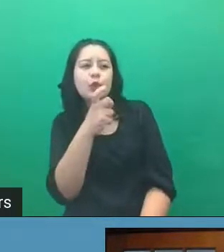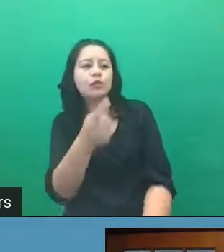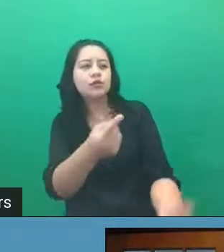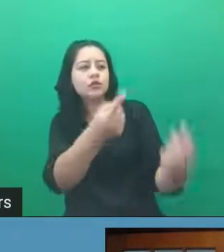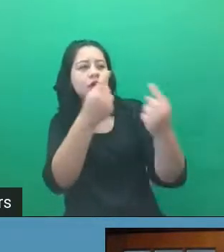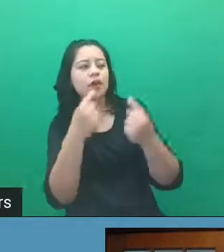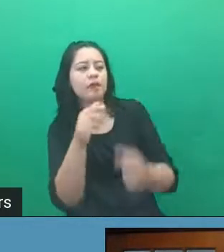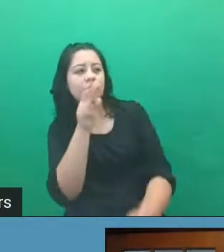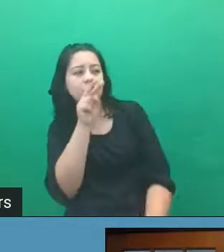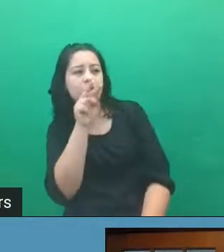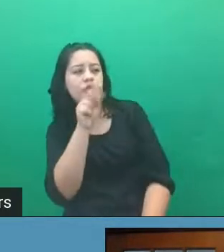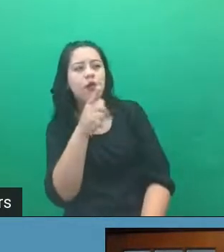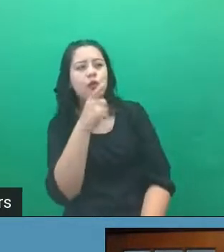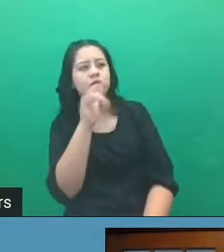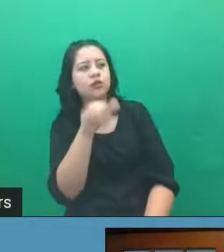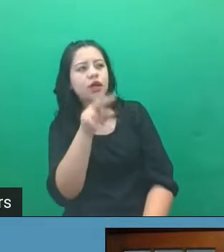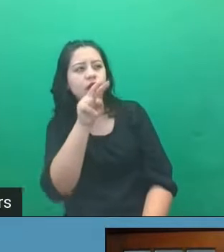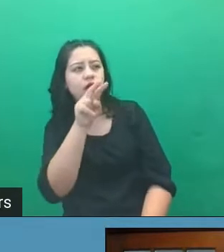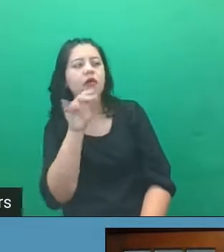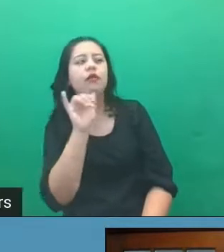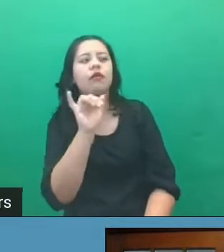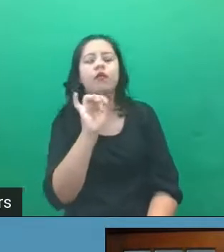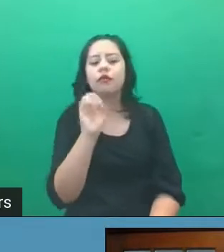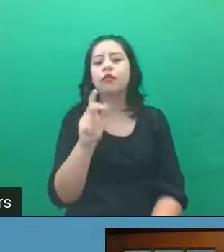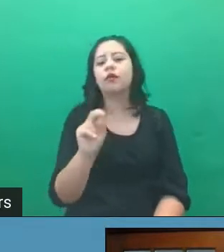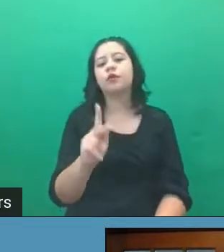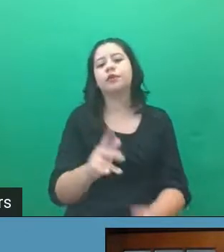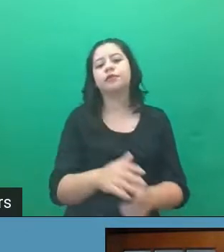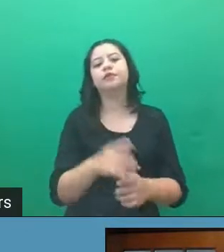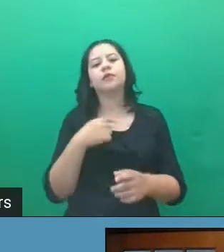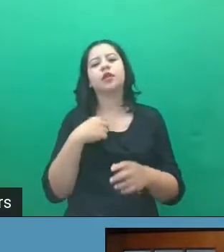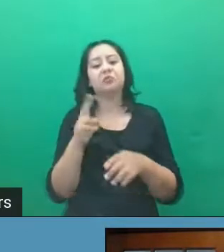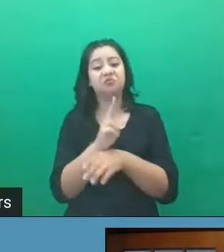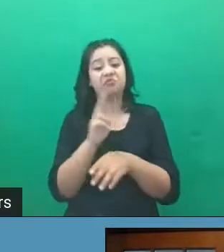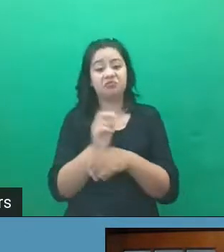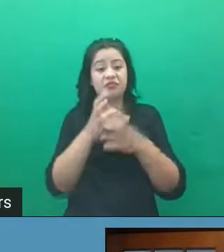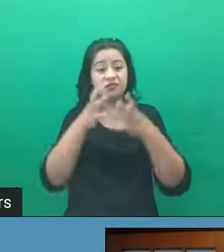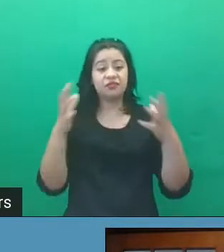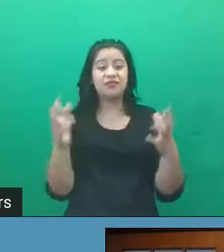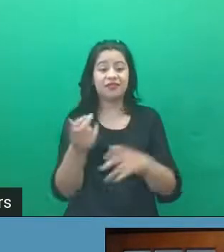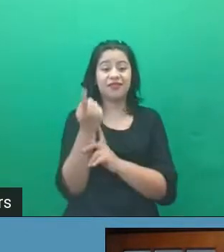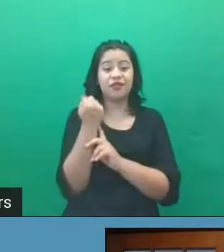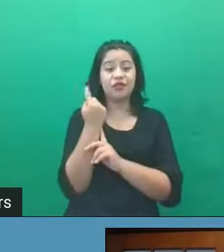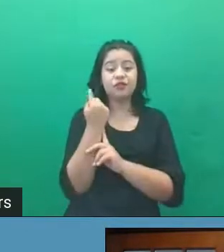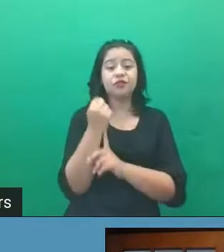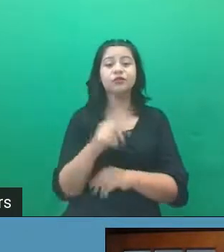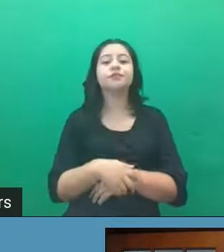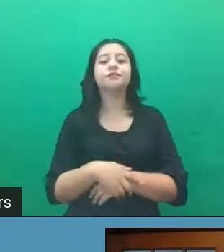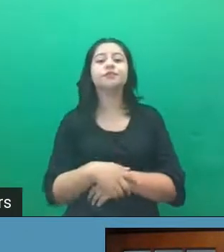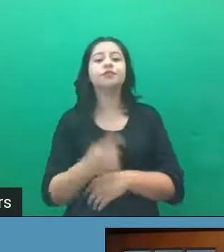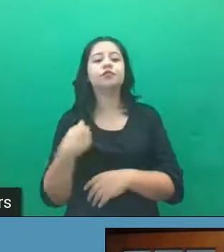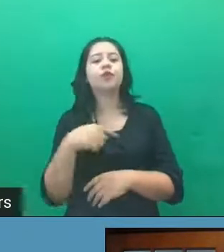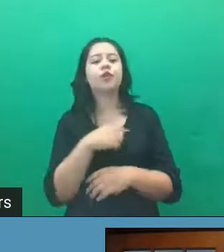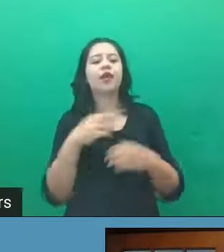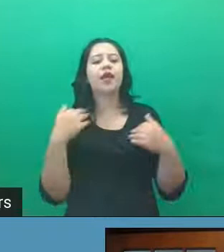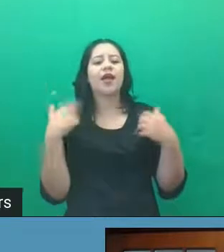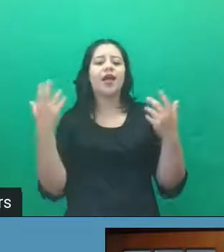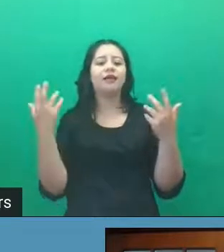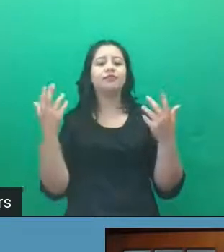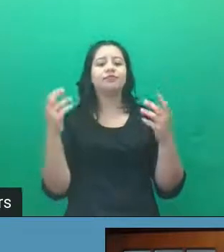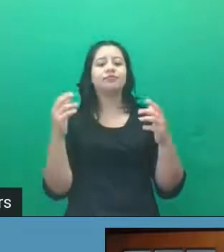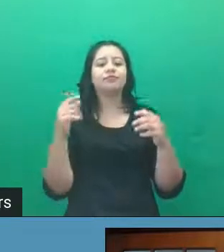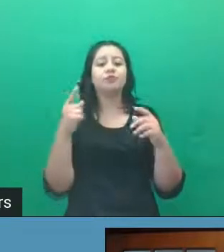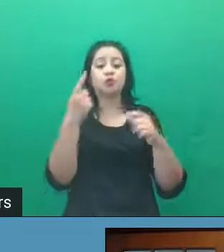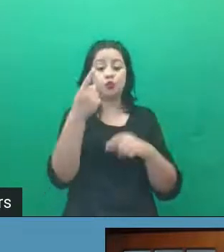group. And I used that a lot in the conference last year. Was that we had a virtual ballroom, which is just one